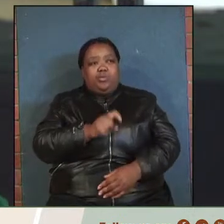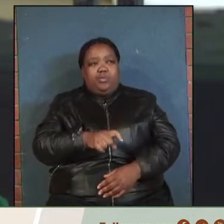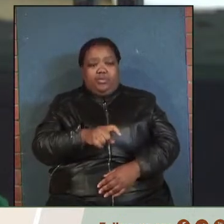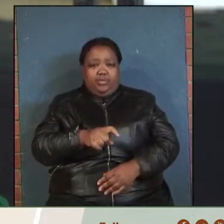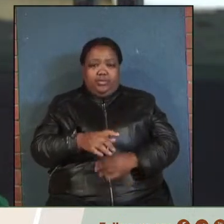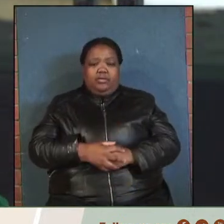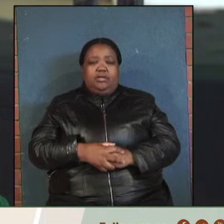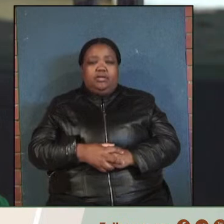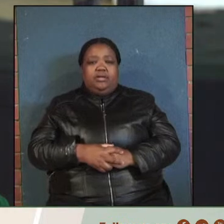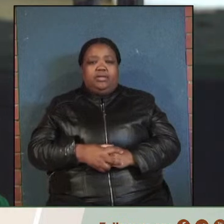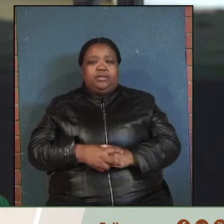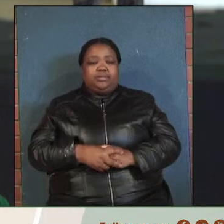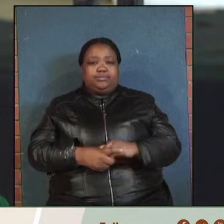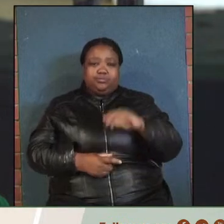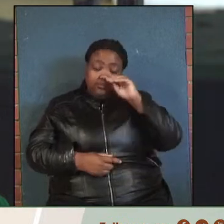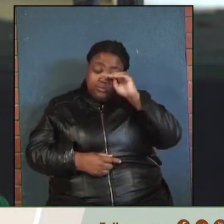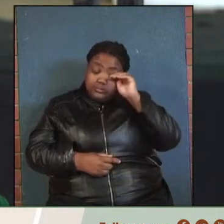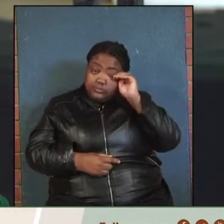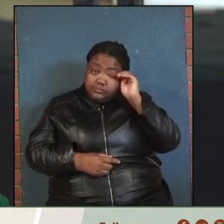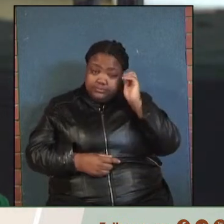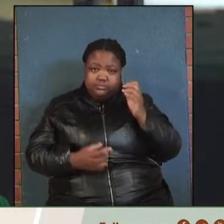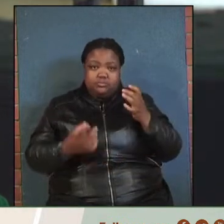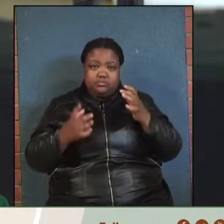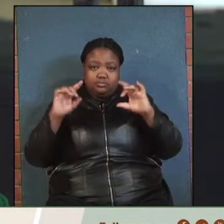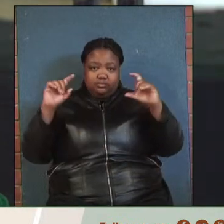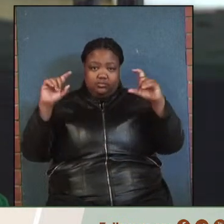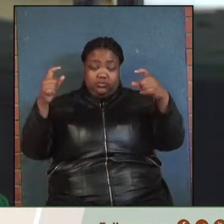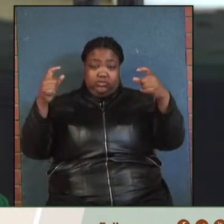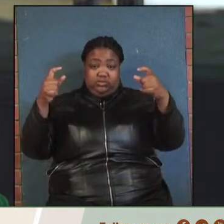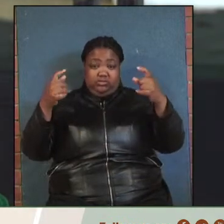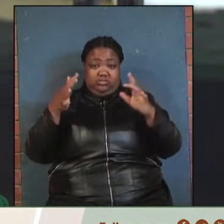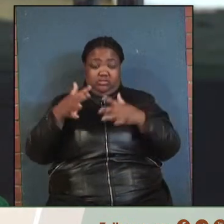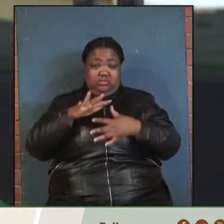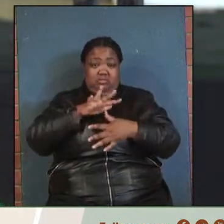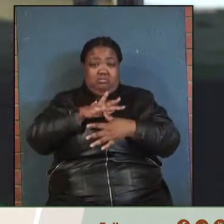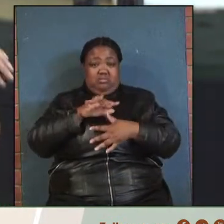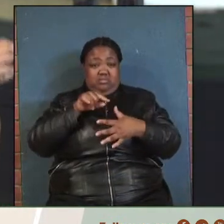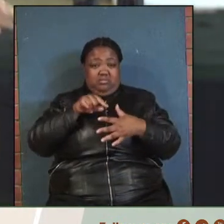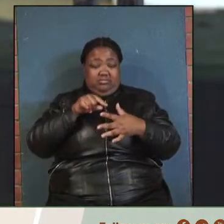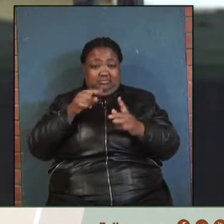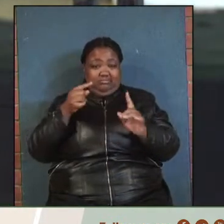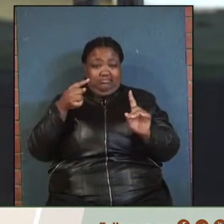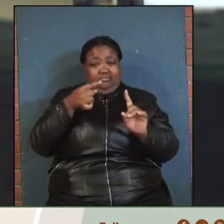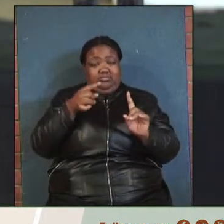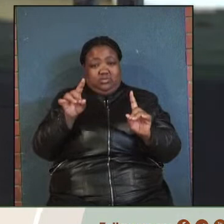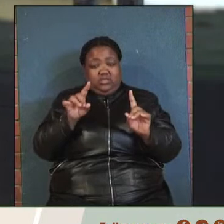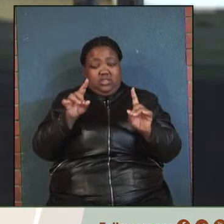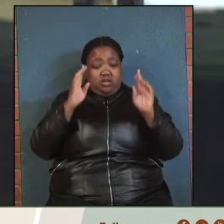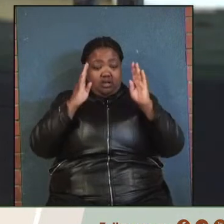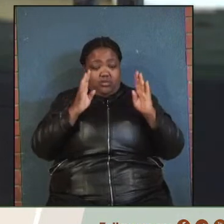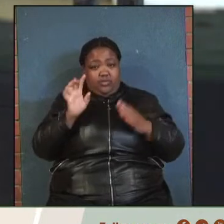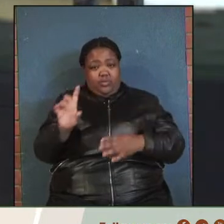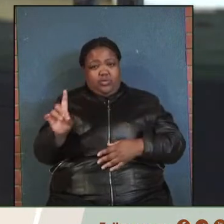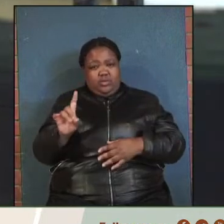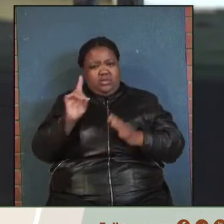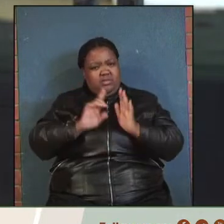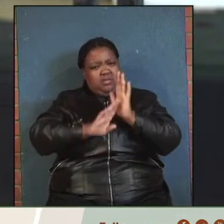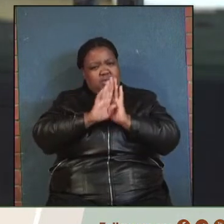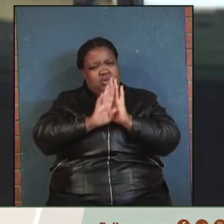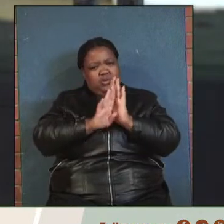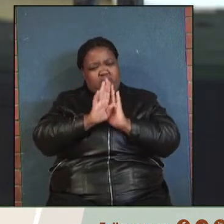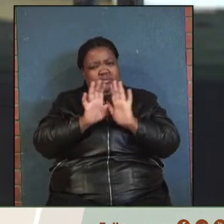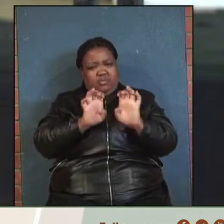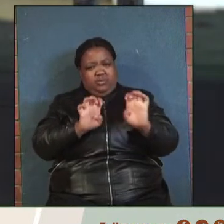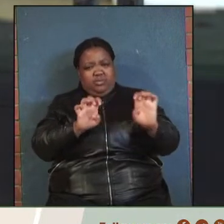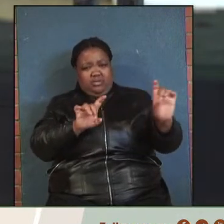of my commission that the main objective should not only be focused on improving the